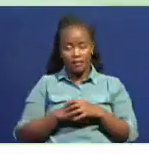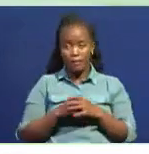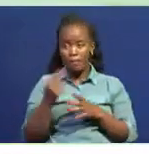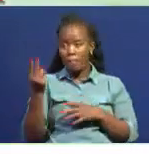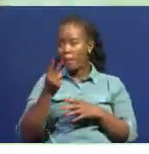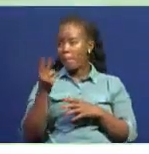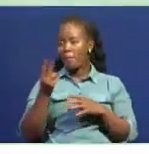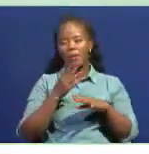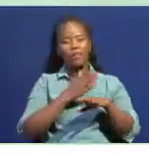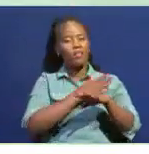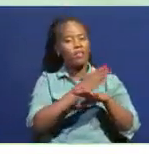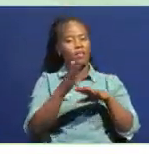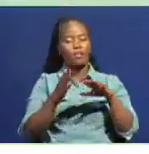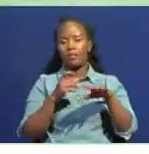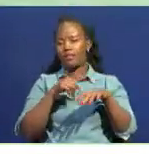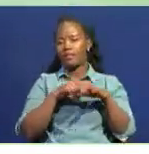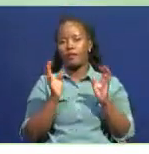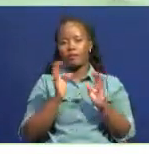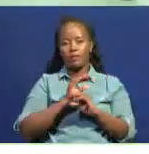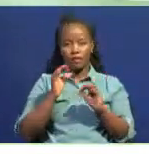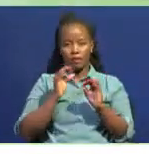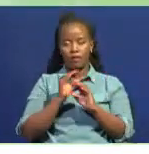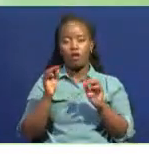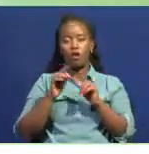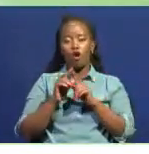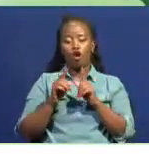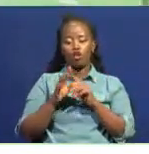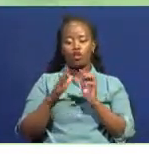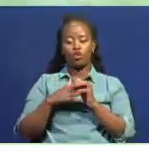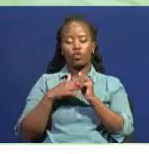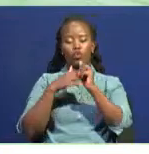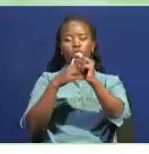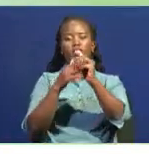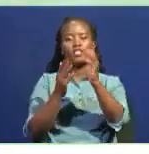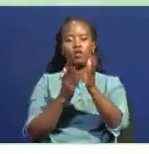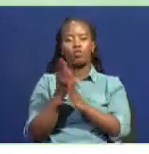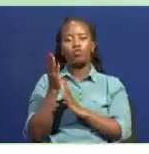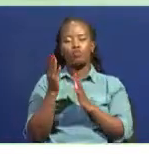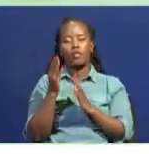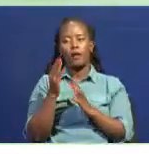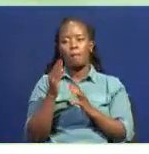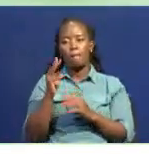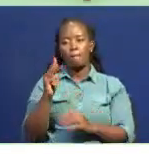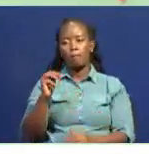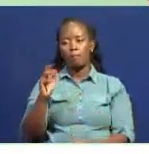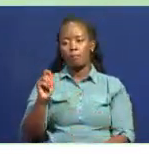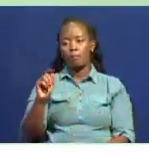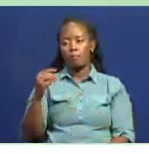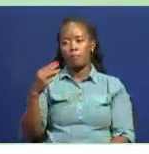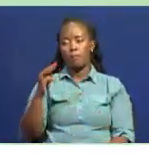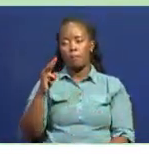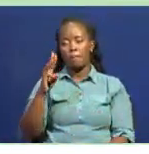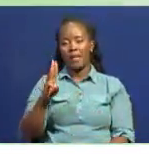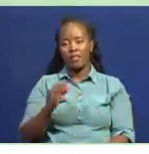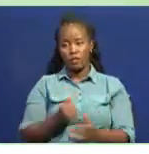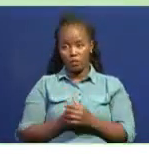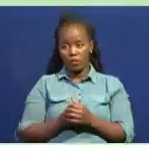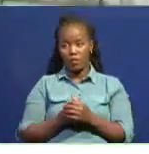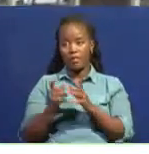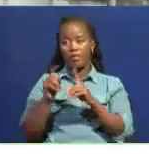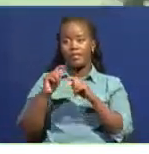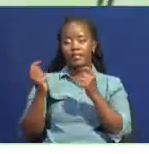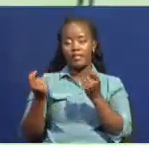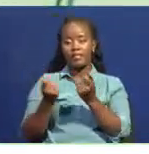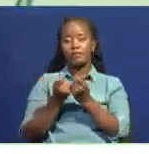not waste any time as they took an early lead in the first minute through Matthew Momanyi. Wazalendo did not stop there as